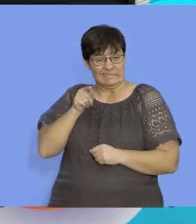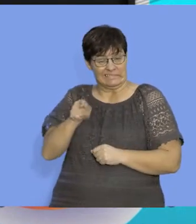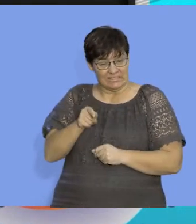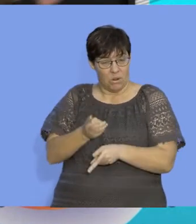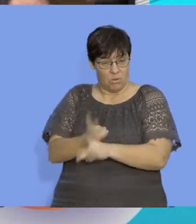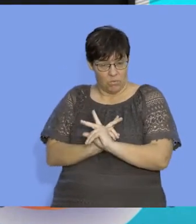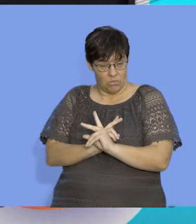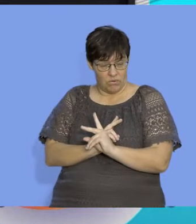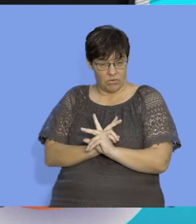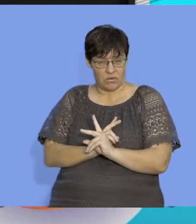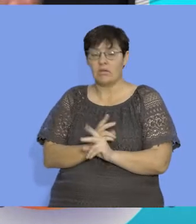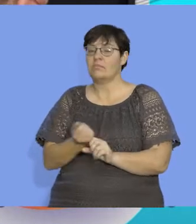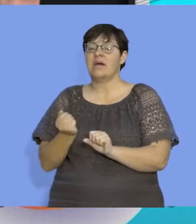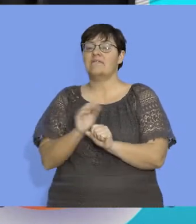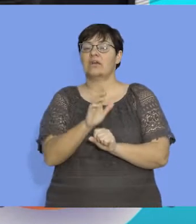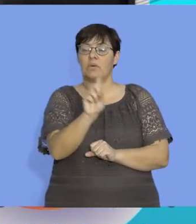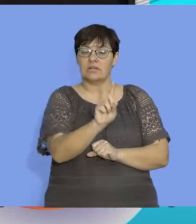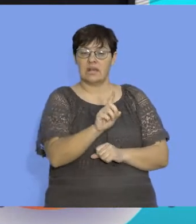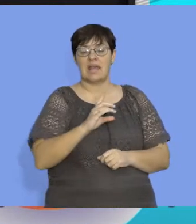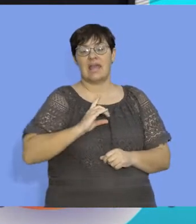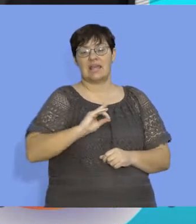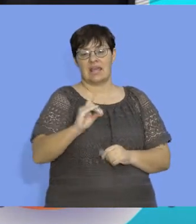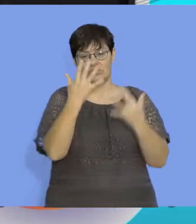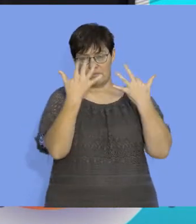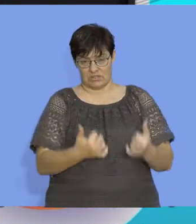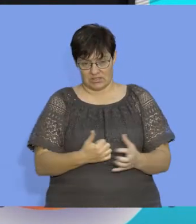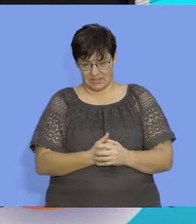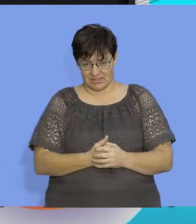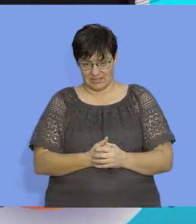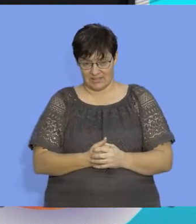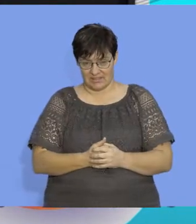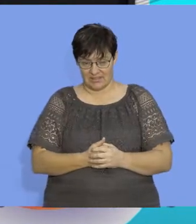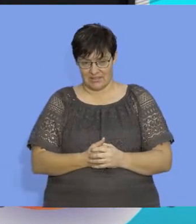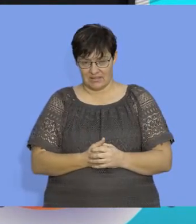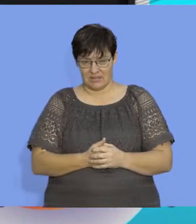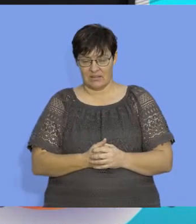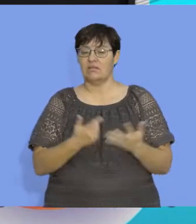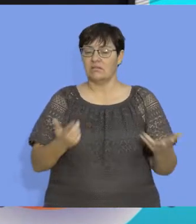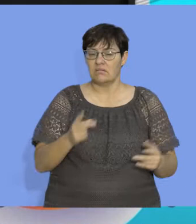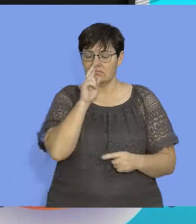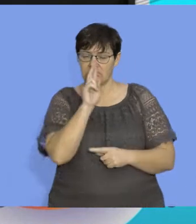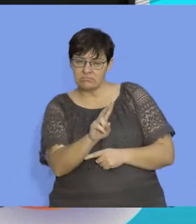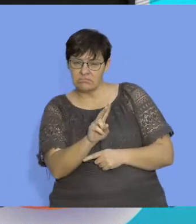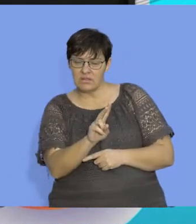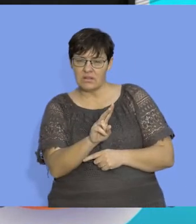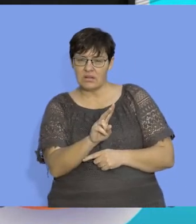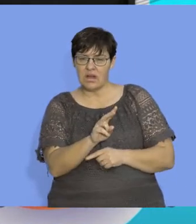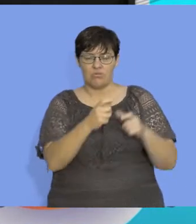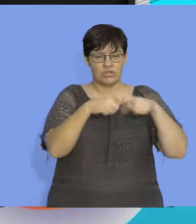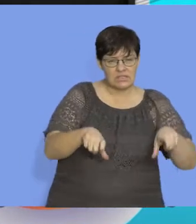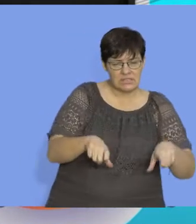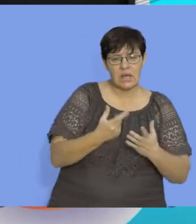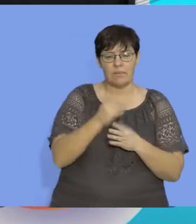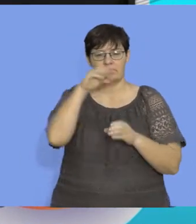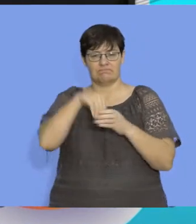my cash budget. Obviously, the loan that I'm receiving is seen as a receipt, and it will be part of the monies that I anticipate to